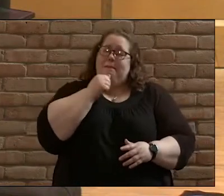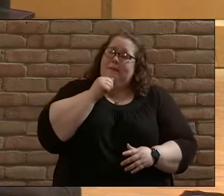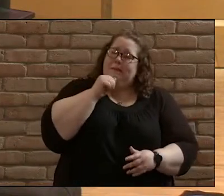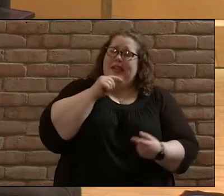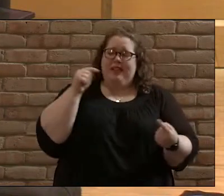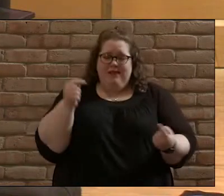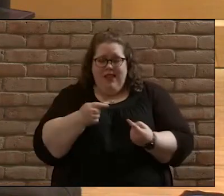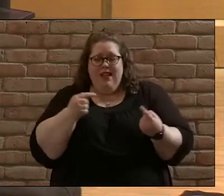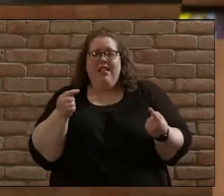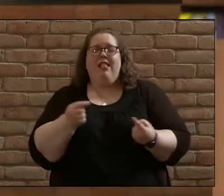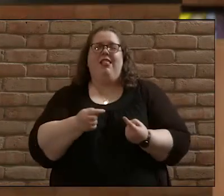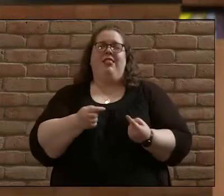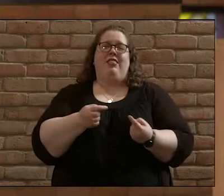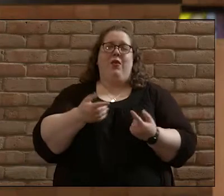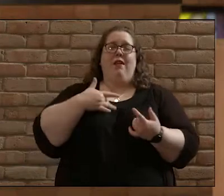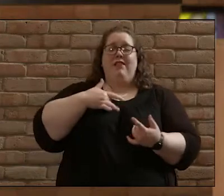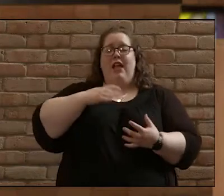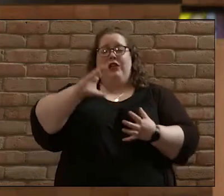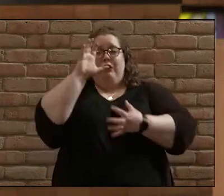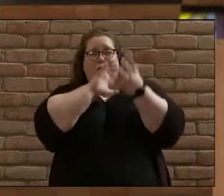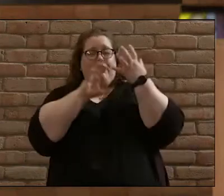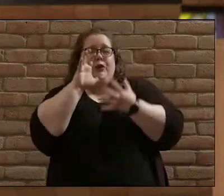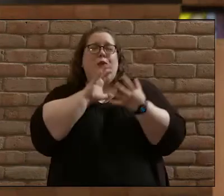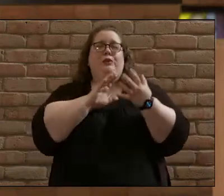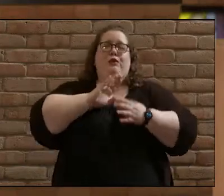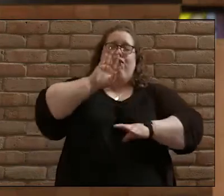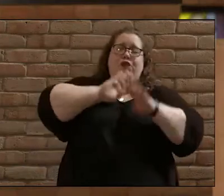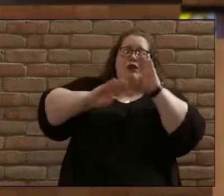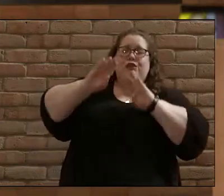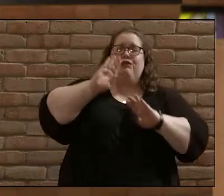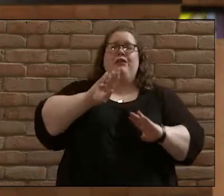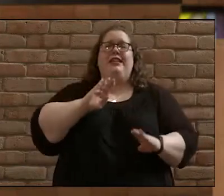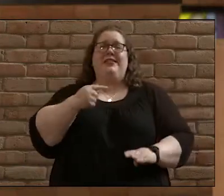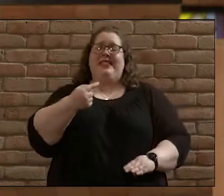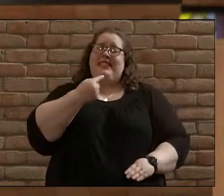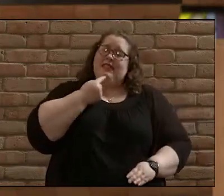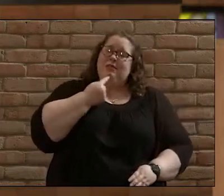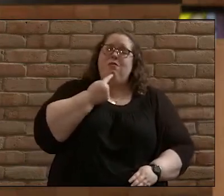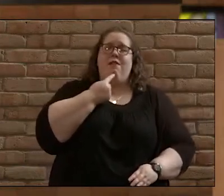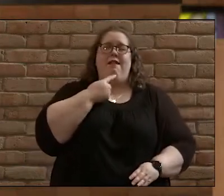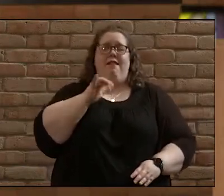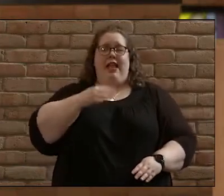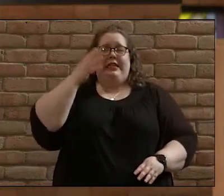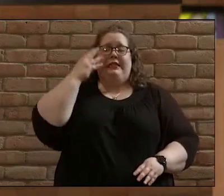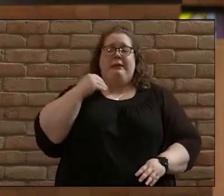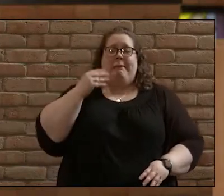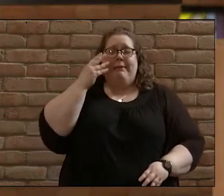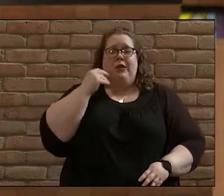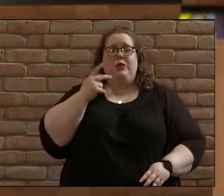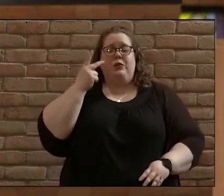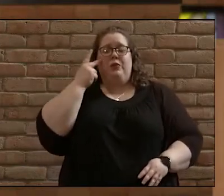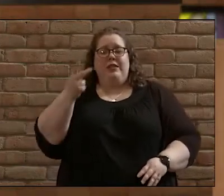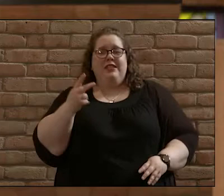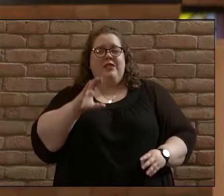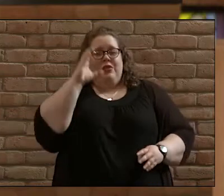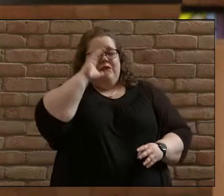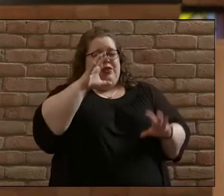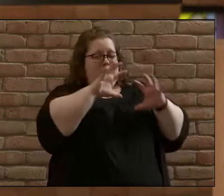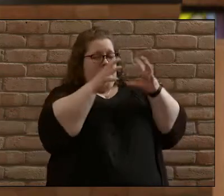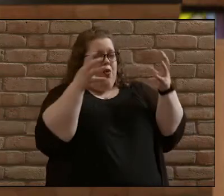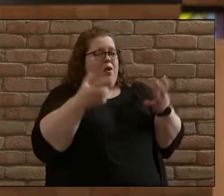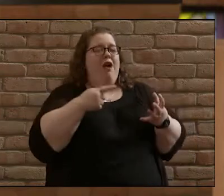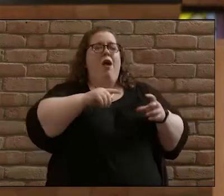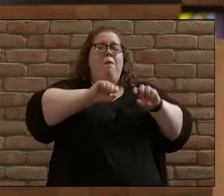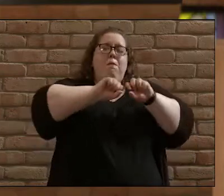confusing, disorienting, or frankly, disappointing experience when we encounter the brokenness of this world